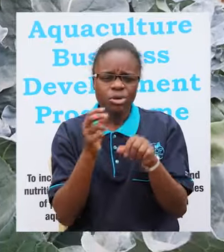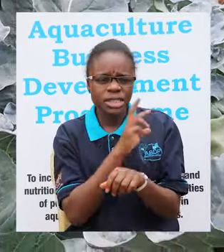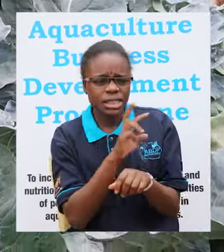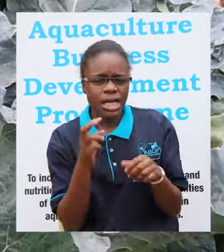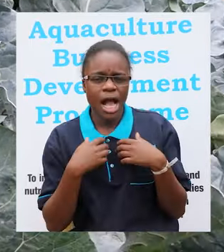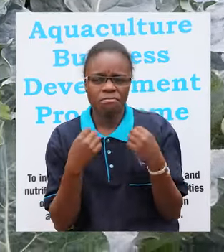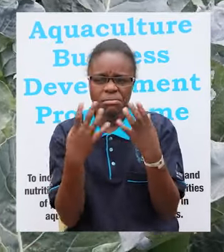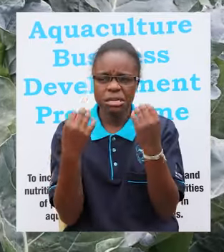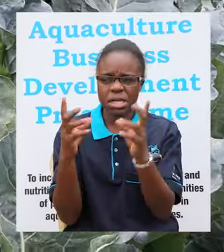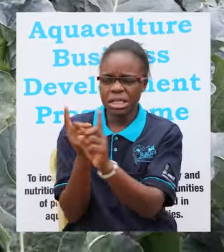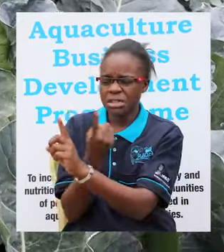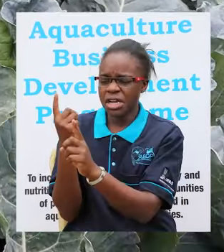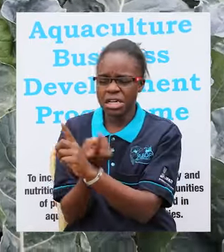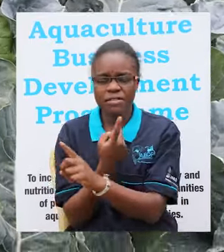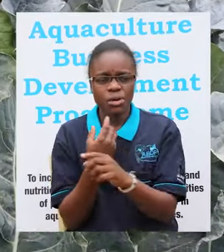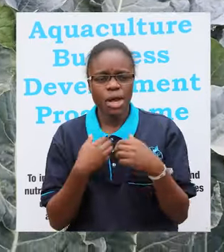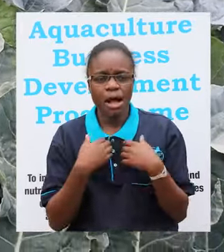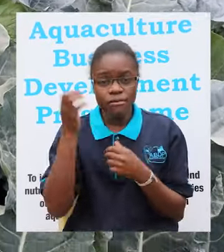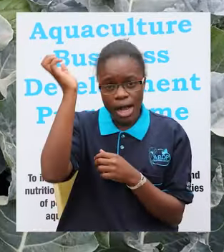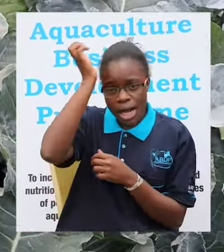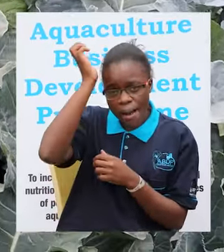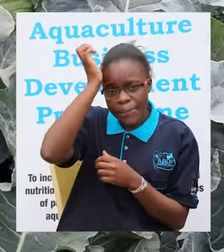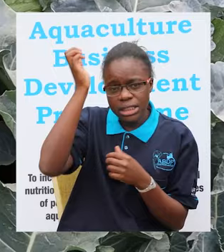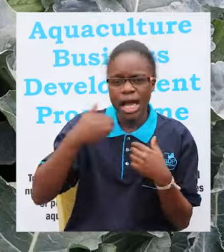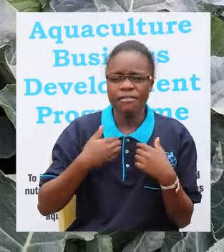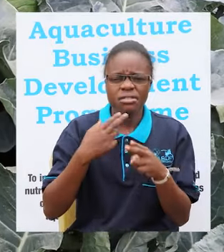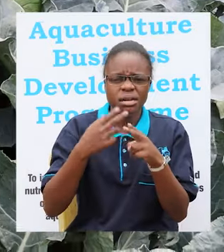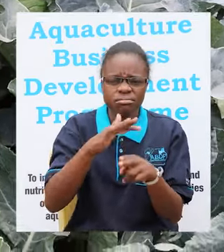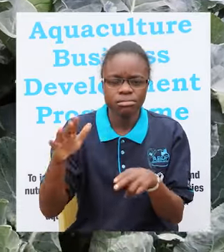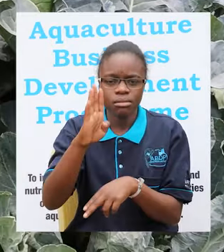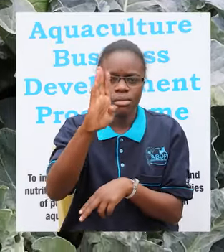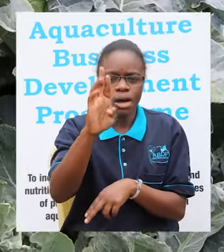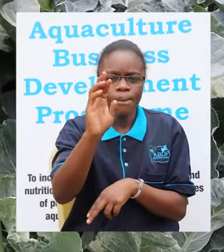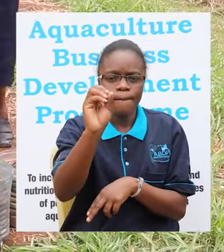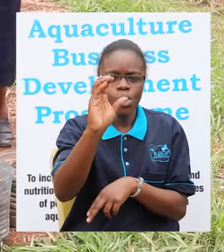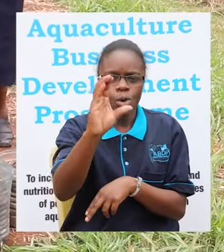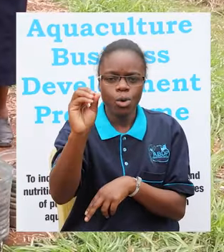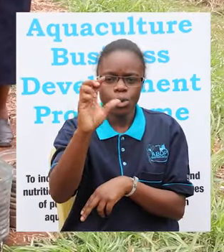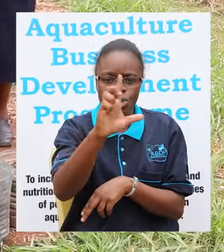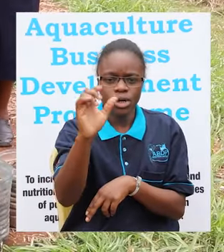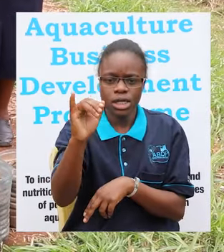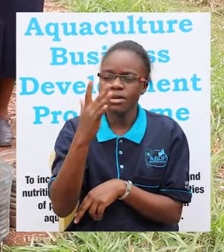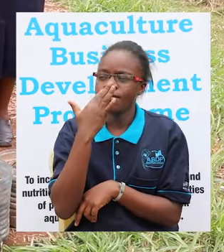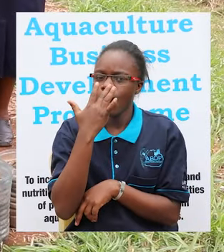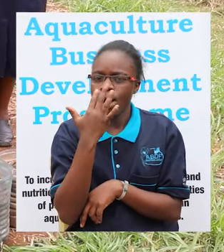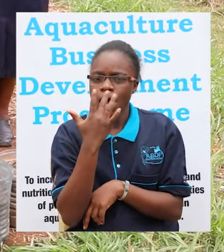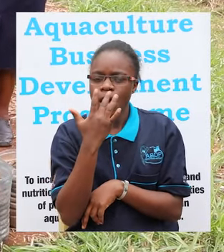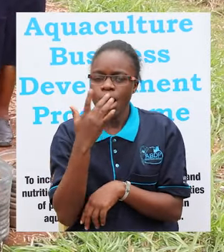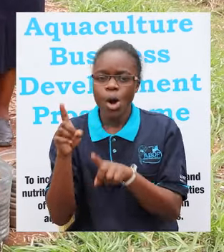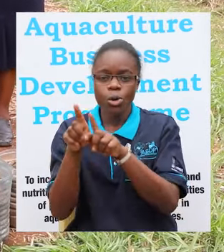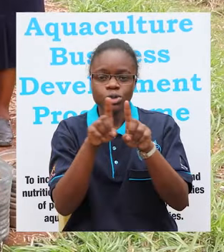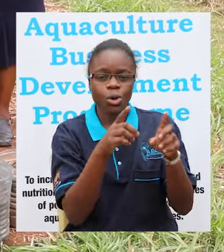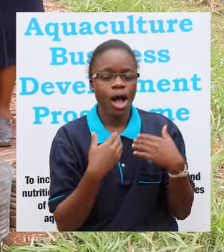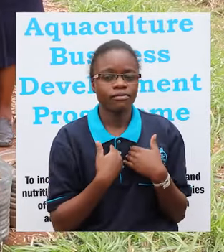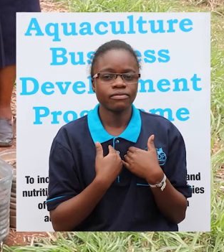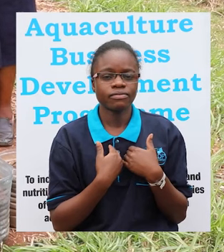can see, we have grown several varieties. We have the cabbage, we have broccoli, we have cauliflower,